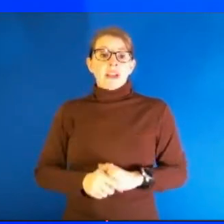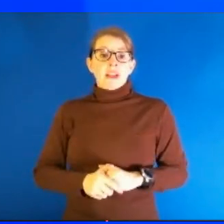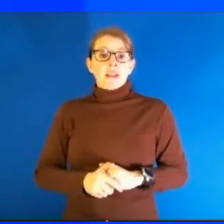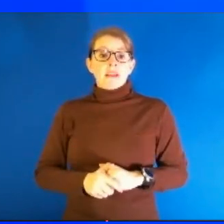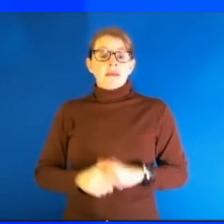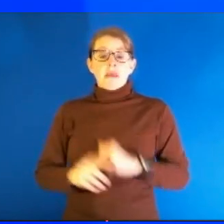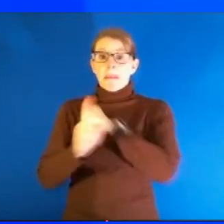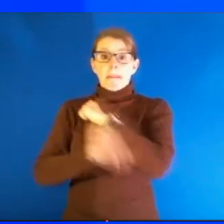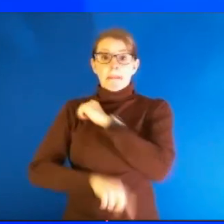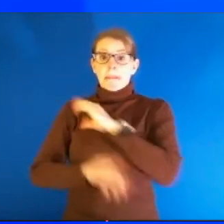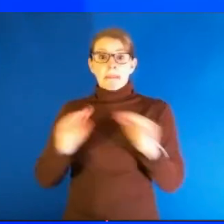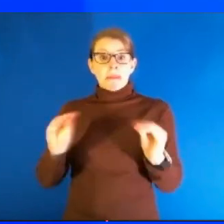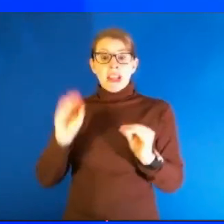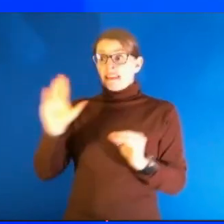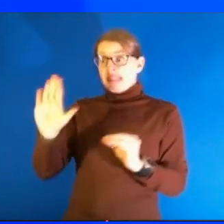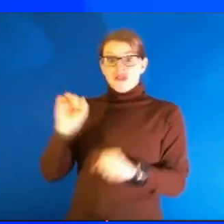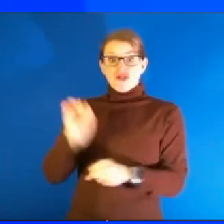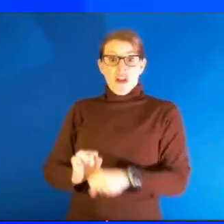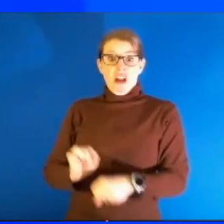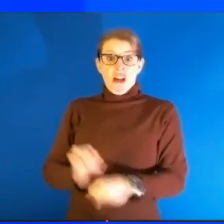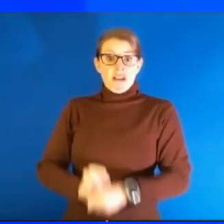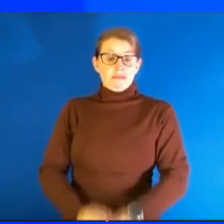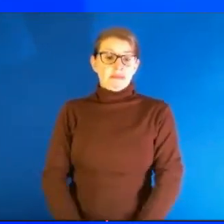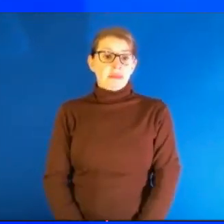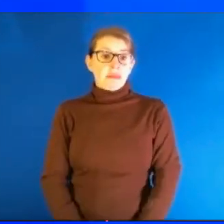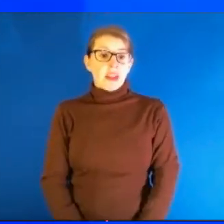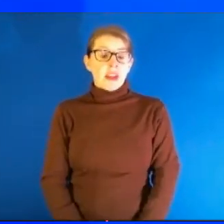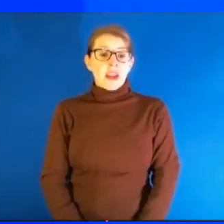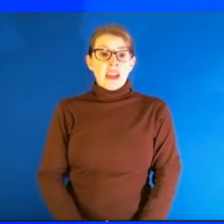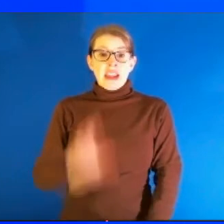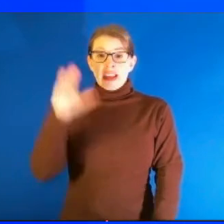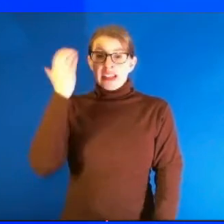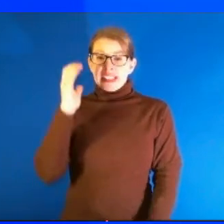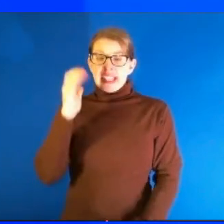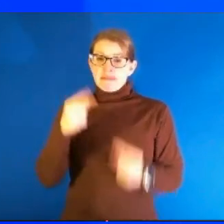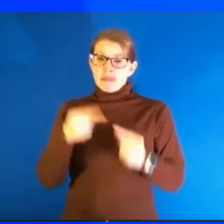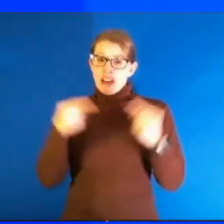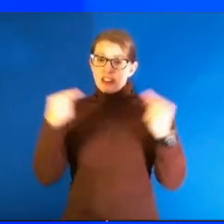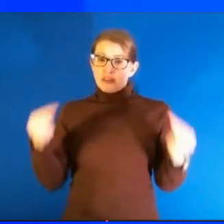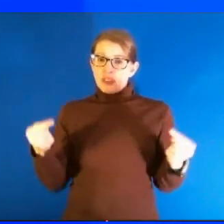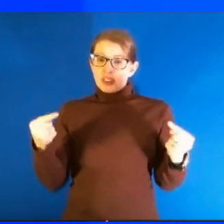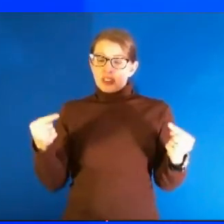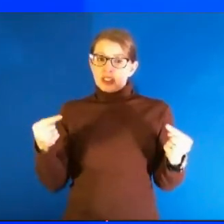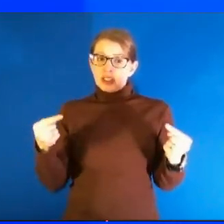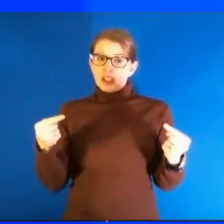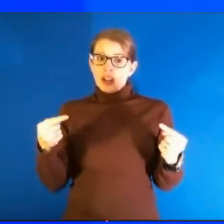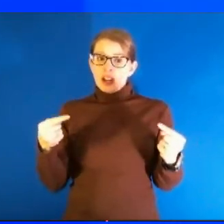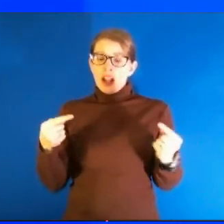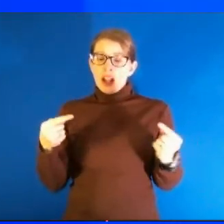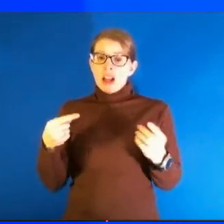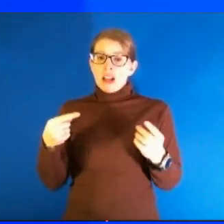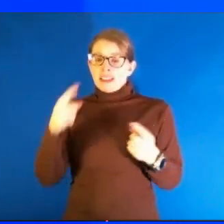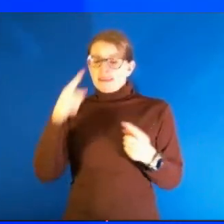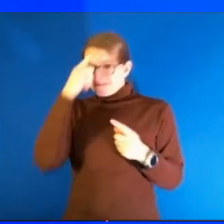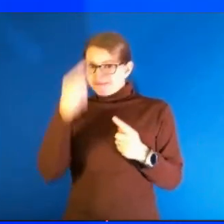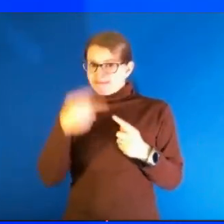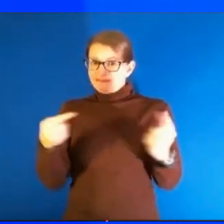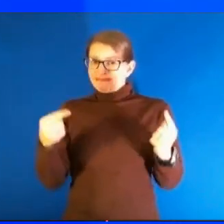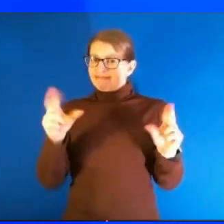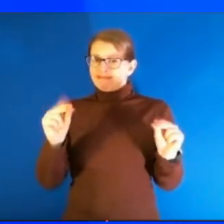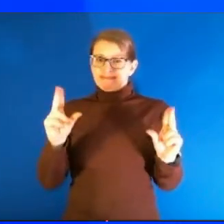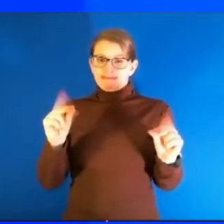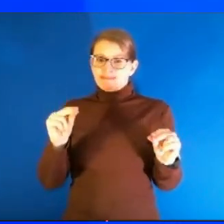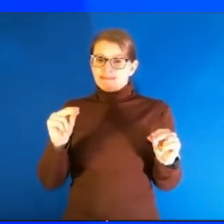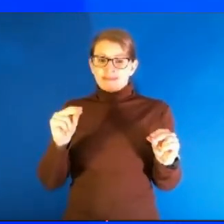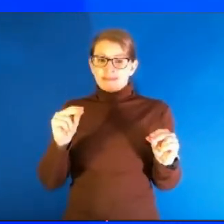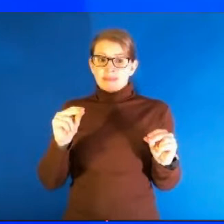That's their job. But Exactly. it sounds super controversial on like conflict oriented, but it isn't. It's just like, if Keith